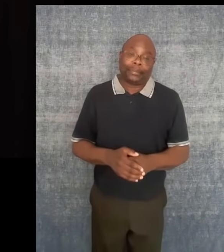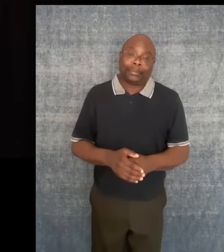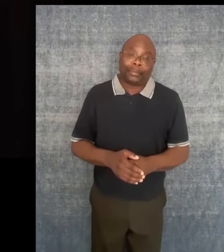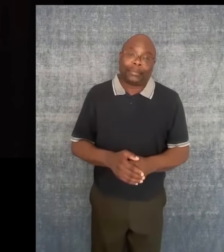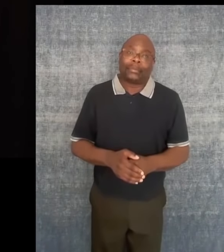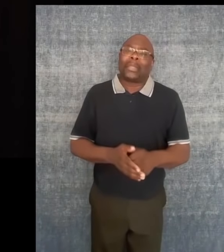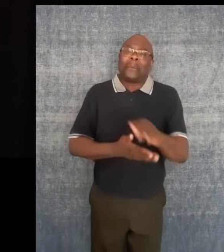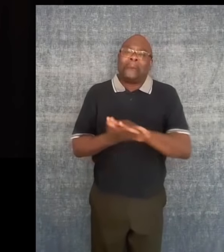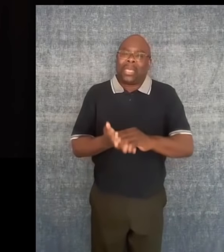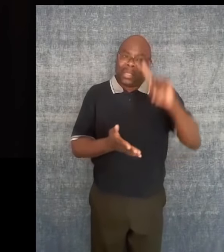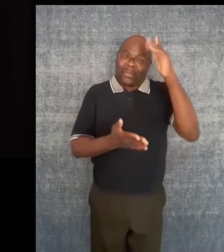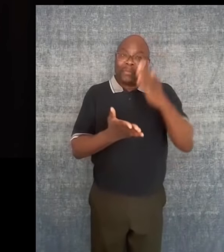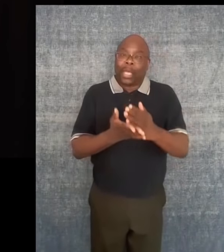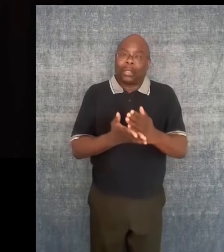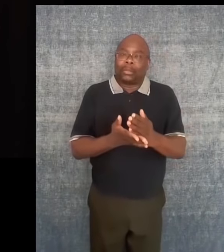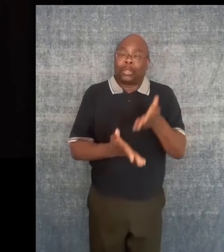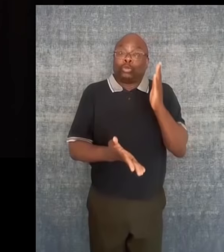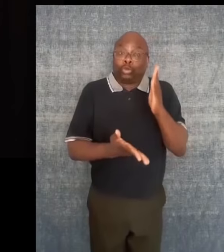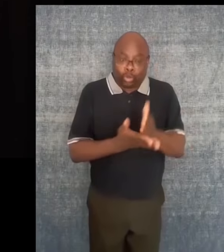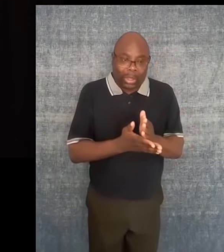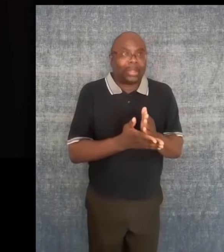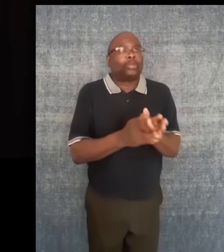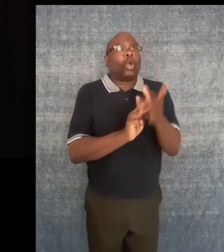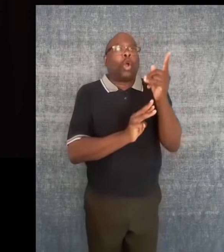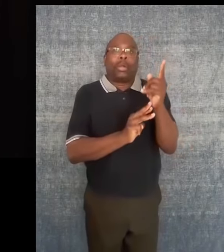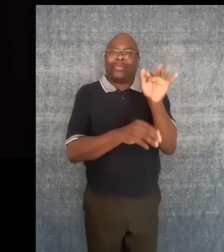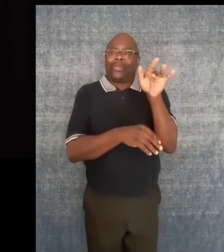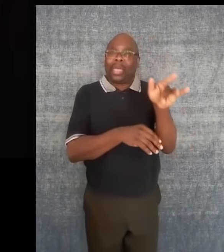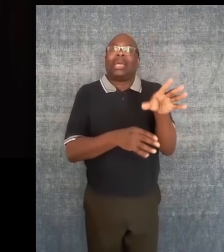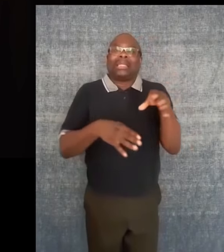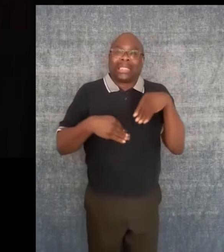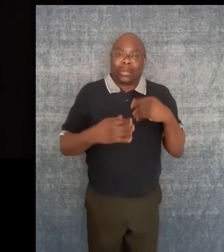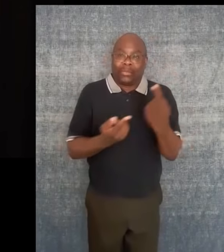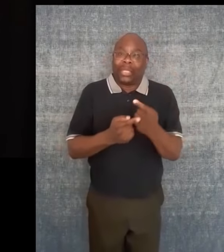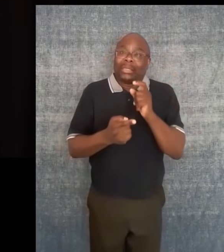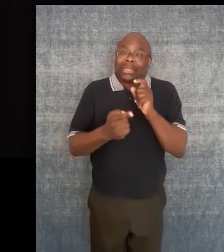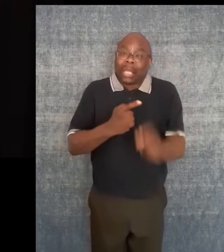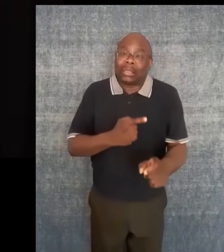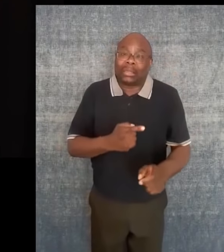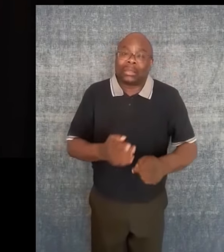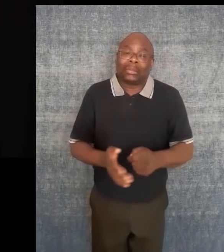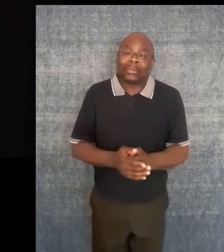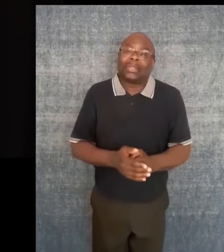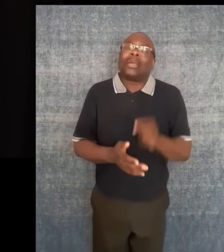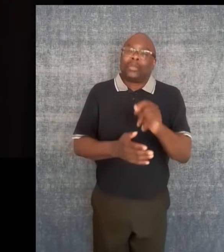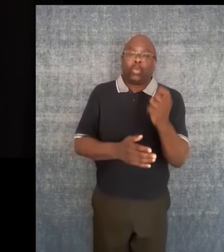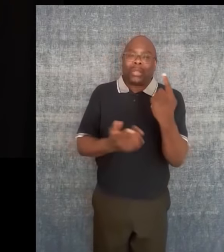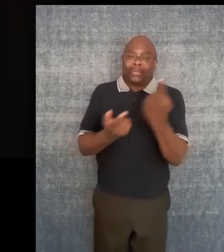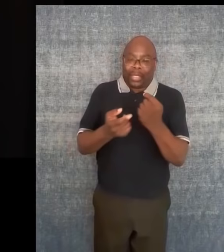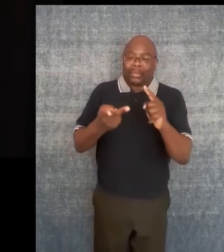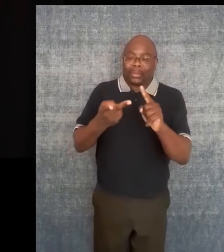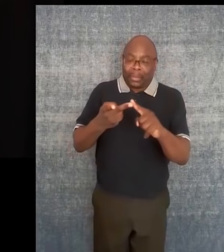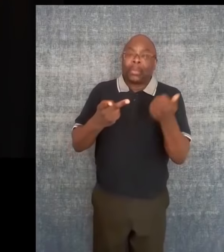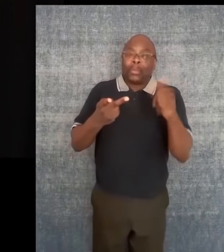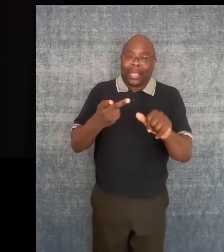it faith. It means to put your trust in God and to accept what he's done. So this is the one thing that God